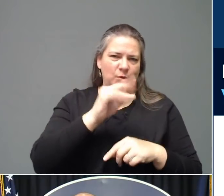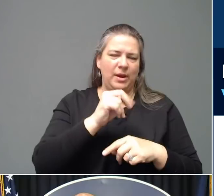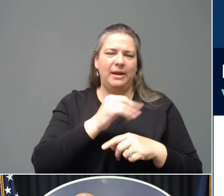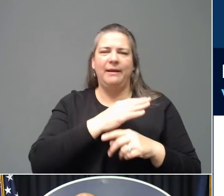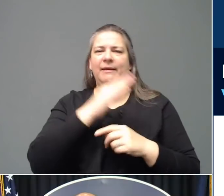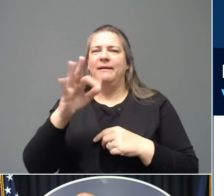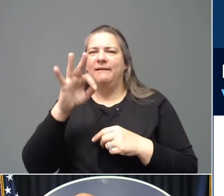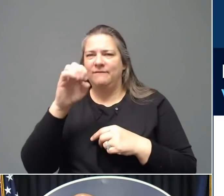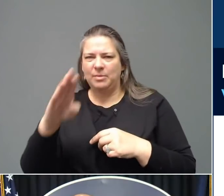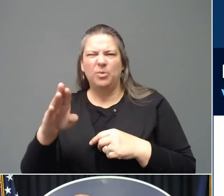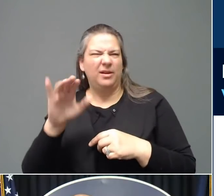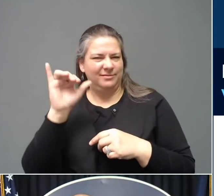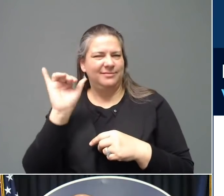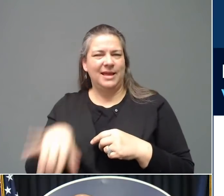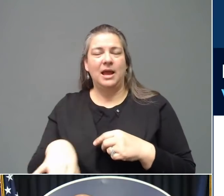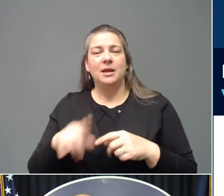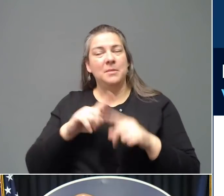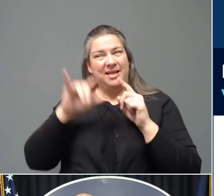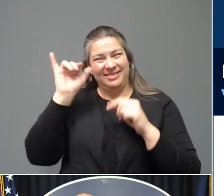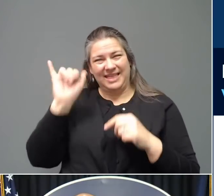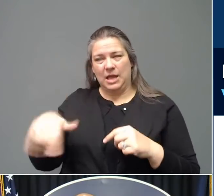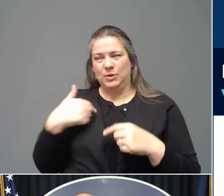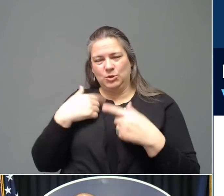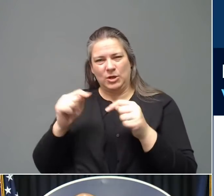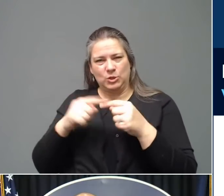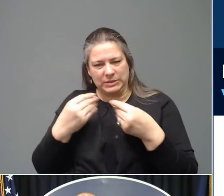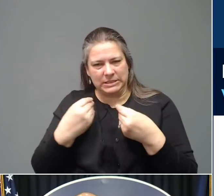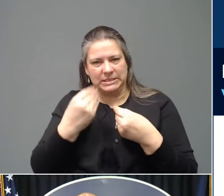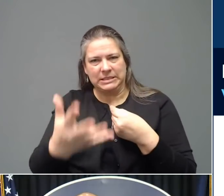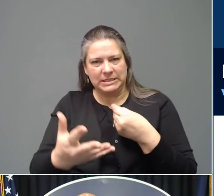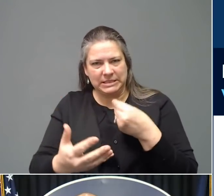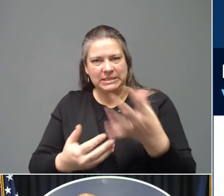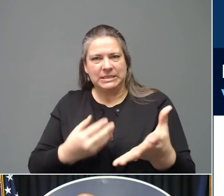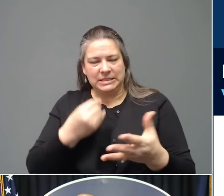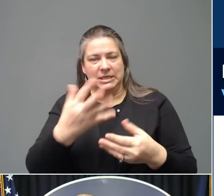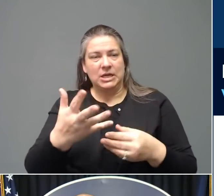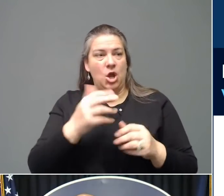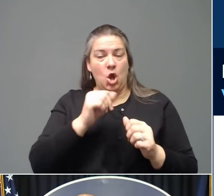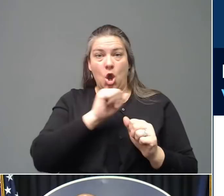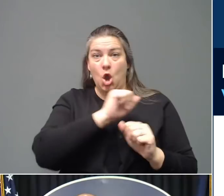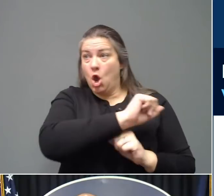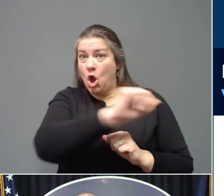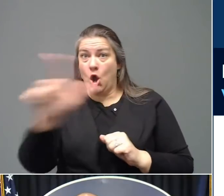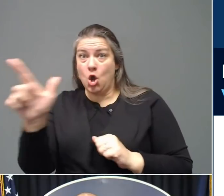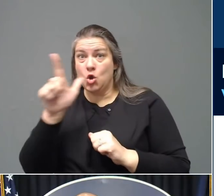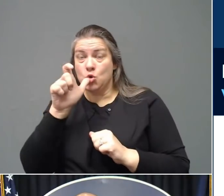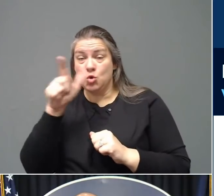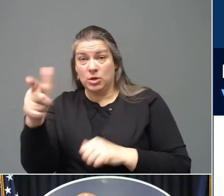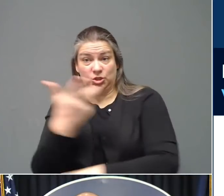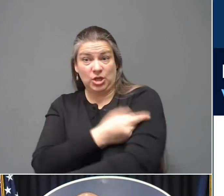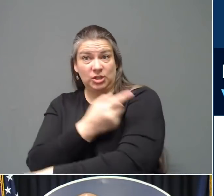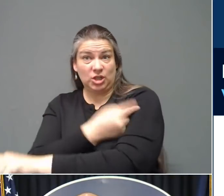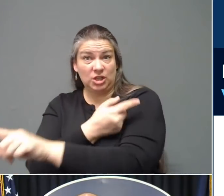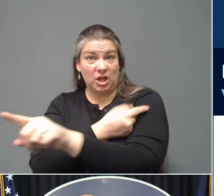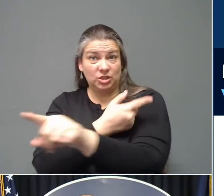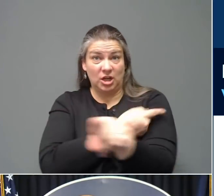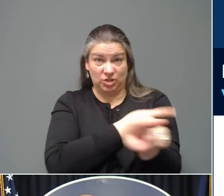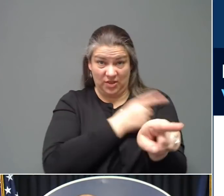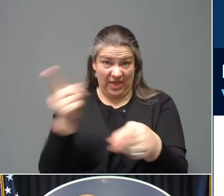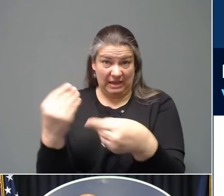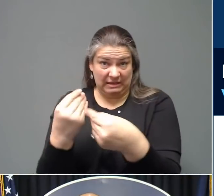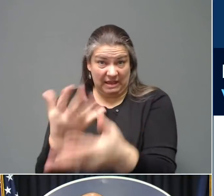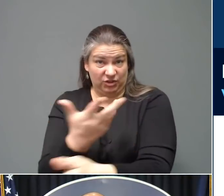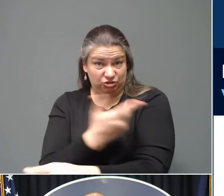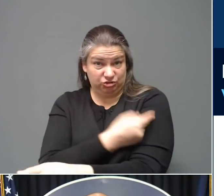reliable supply so they know how many appointments they can schedule. If you consider yourself healthcare personnel, that does